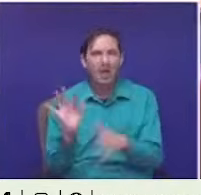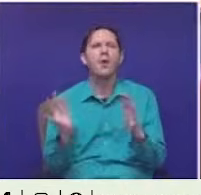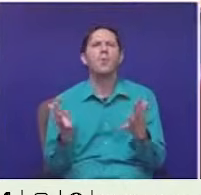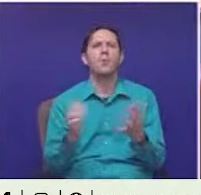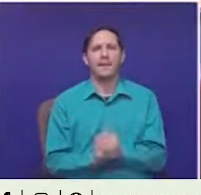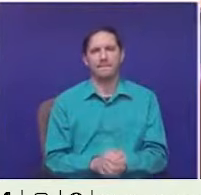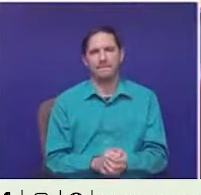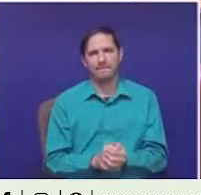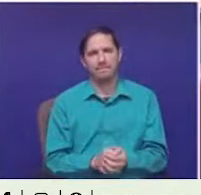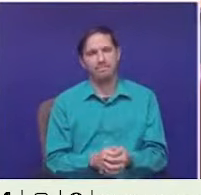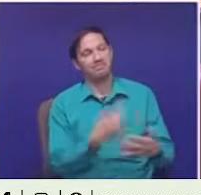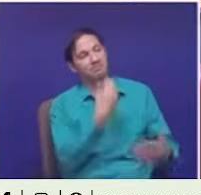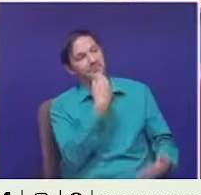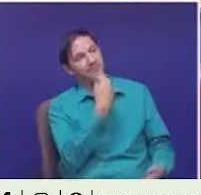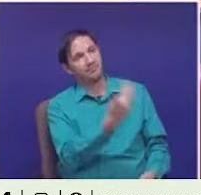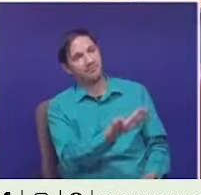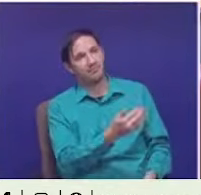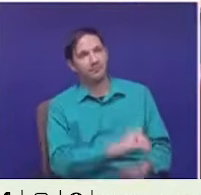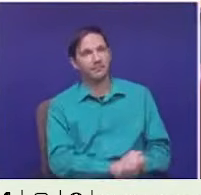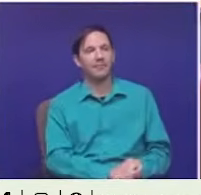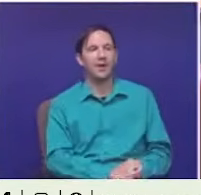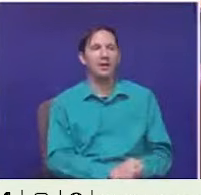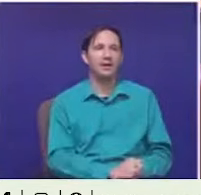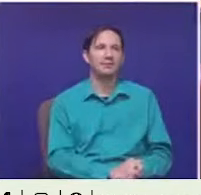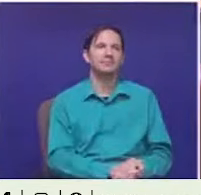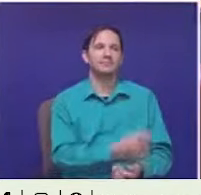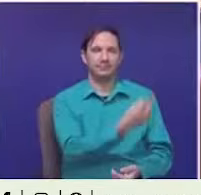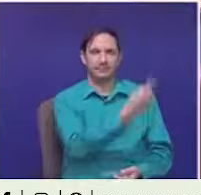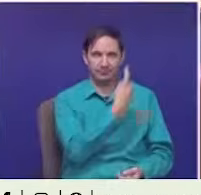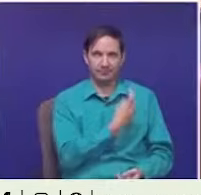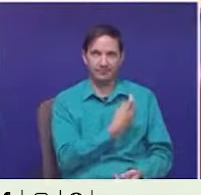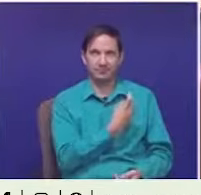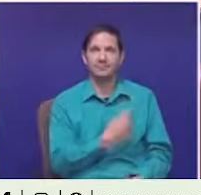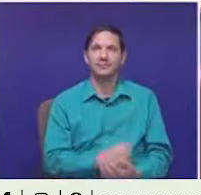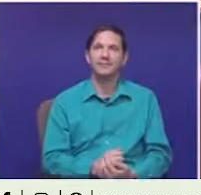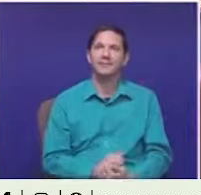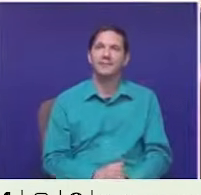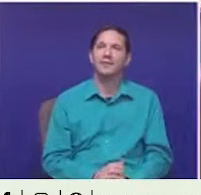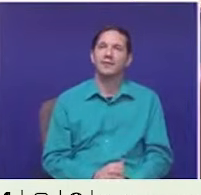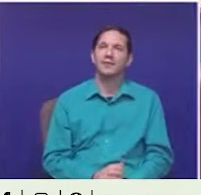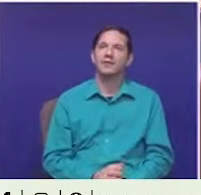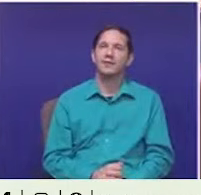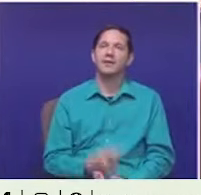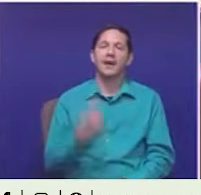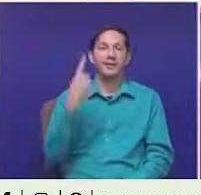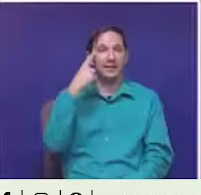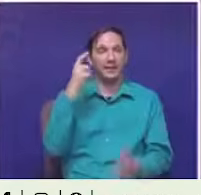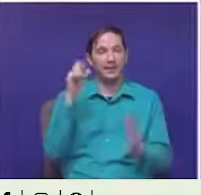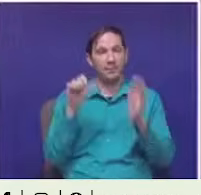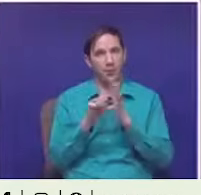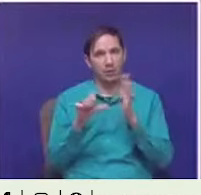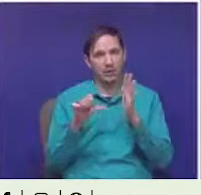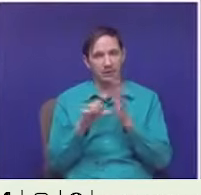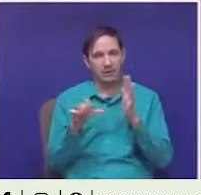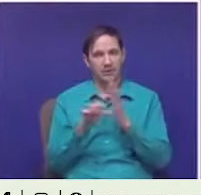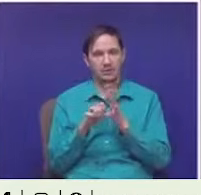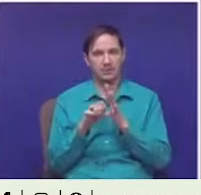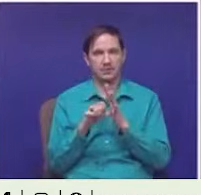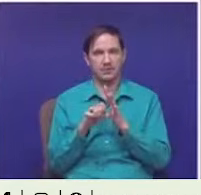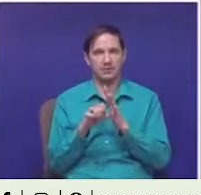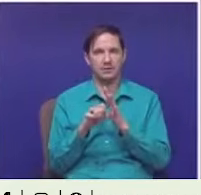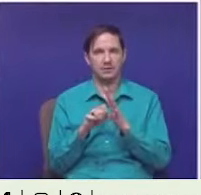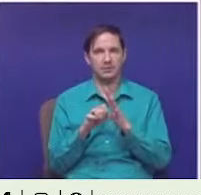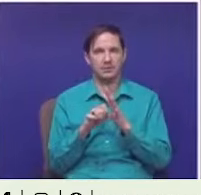Thank you very much, and you're absolutely right. I think it becomes such an important thing. As I said,